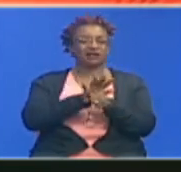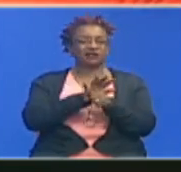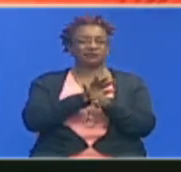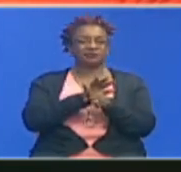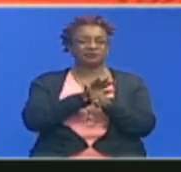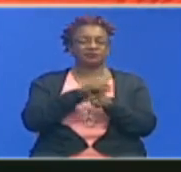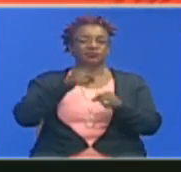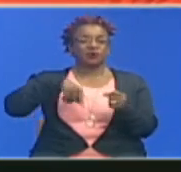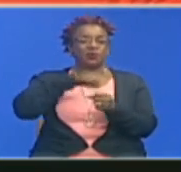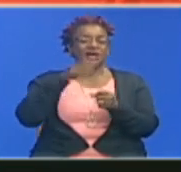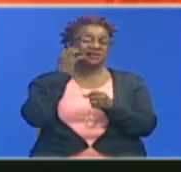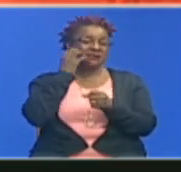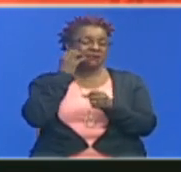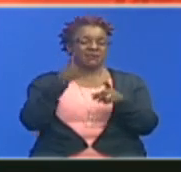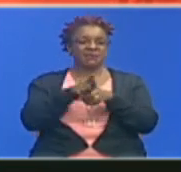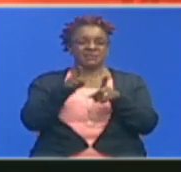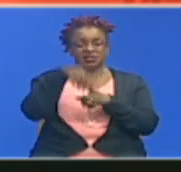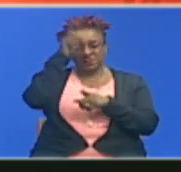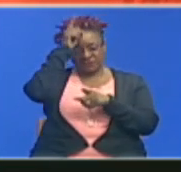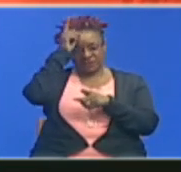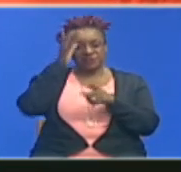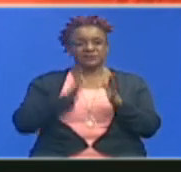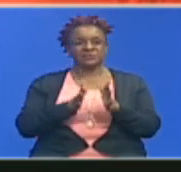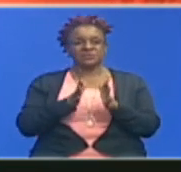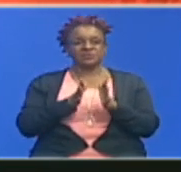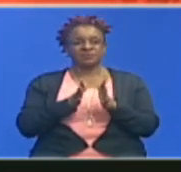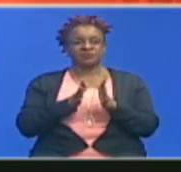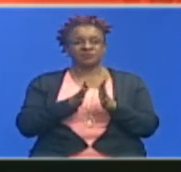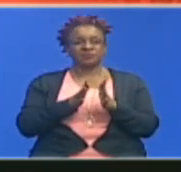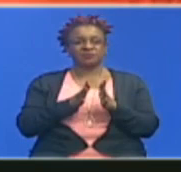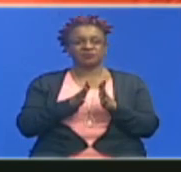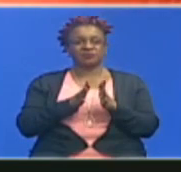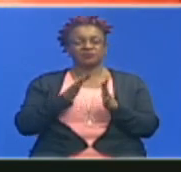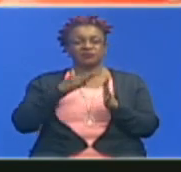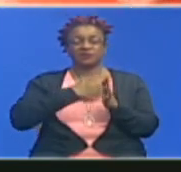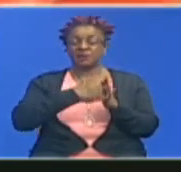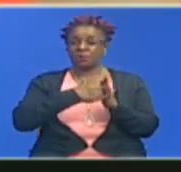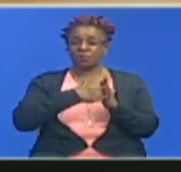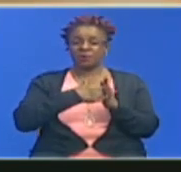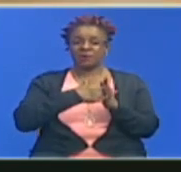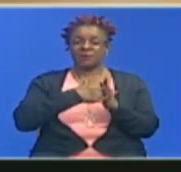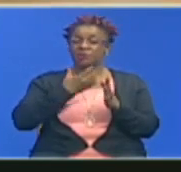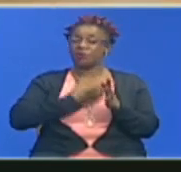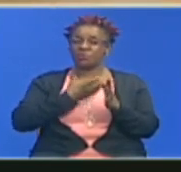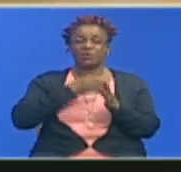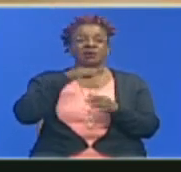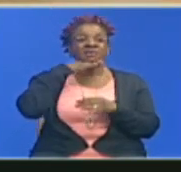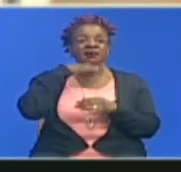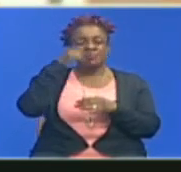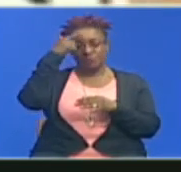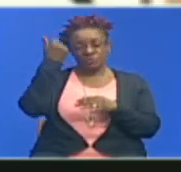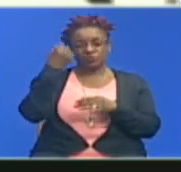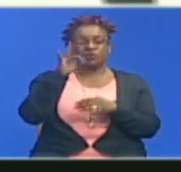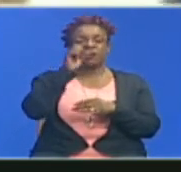sana kama wanakichichi. Mwenzetu amekufa kwa ajili ya mnyama nguruwe.